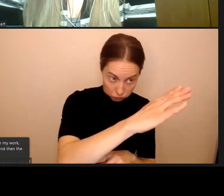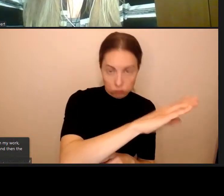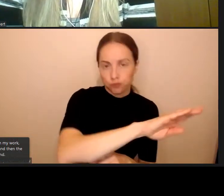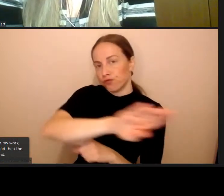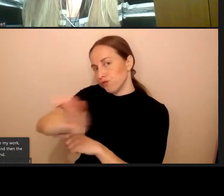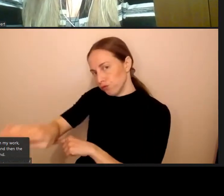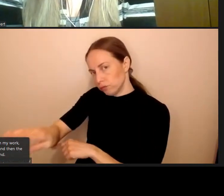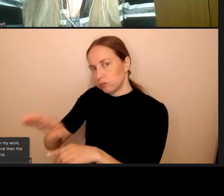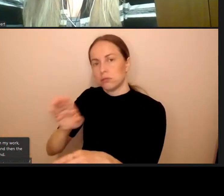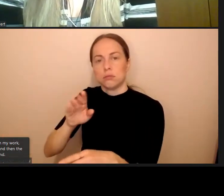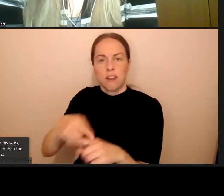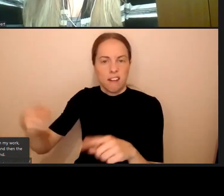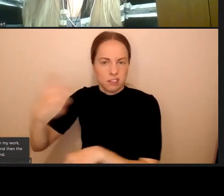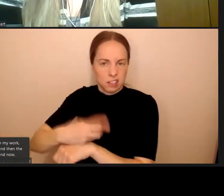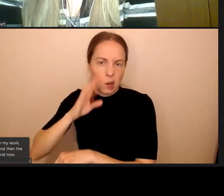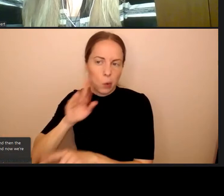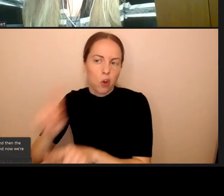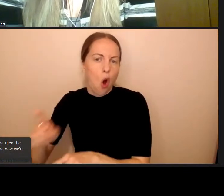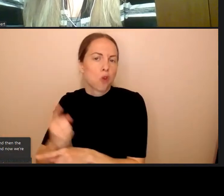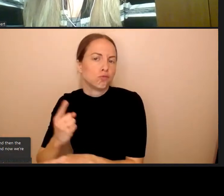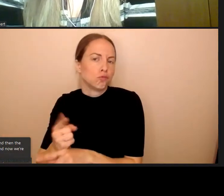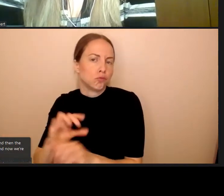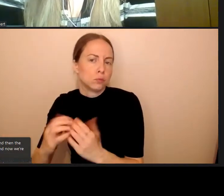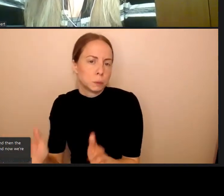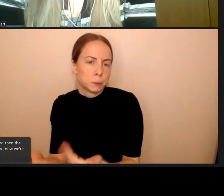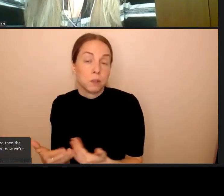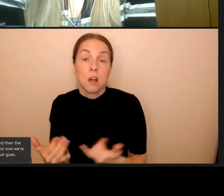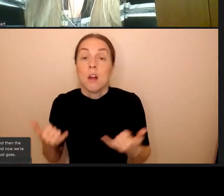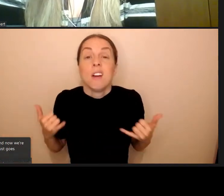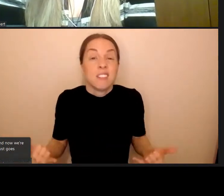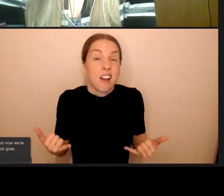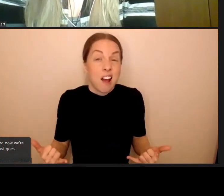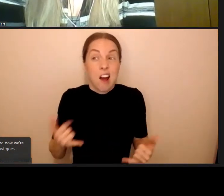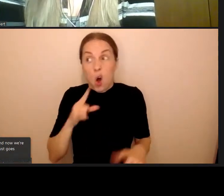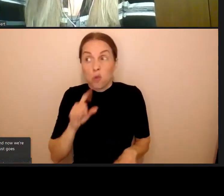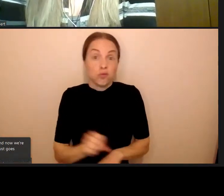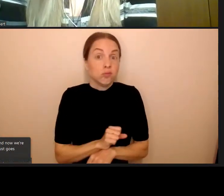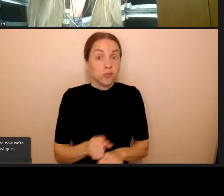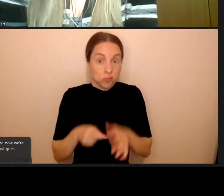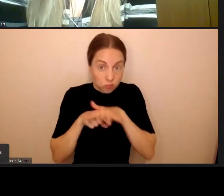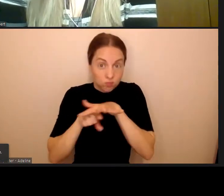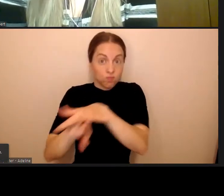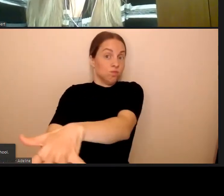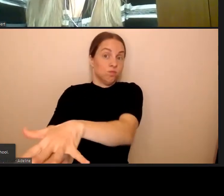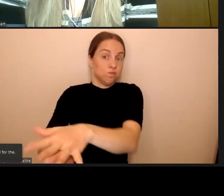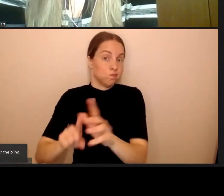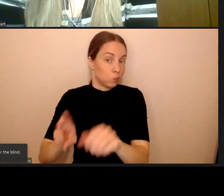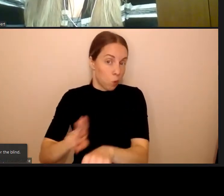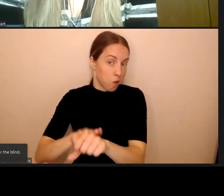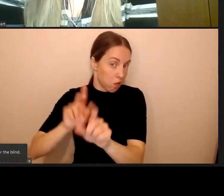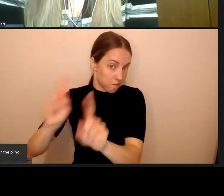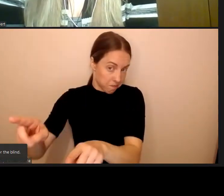And now we're really mainstream and everybody just goes normal, blah, blah, blah. And when I went to the School for the Blind,